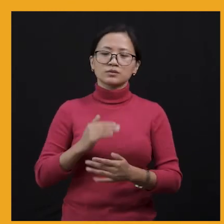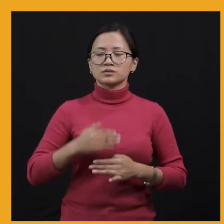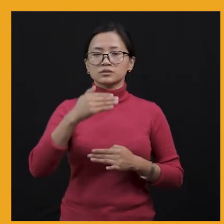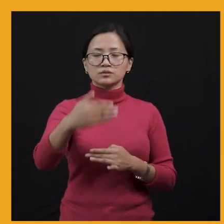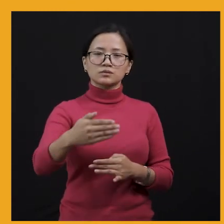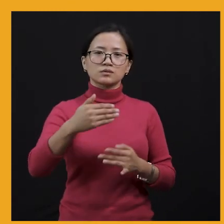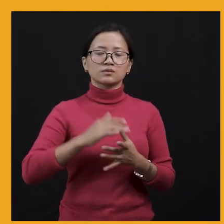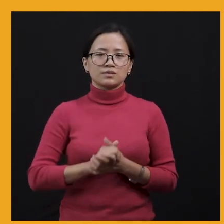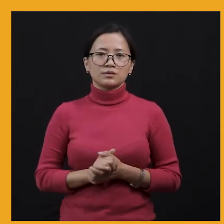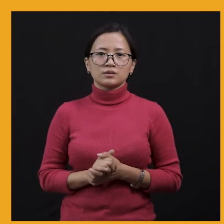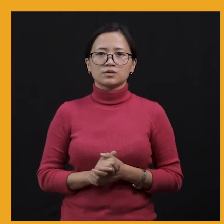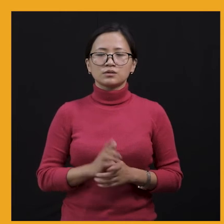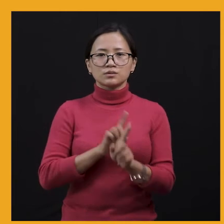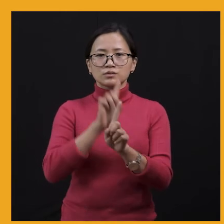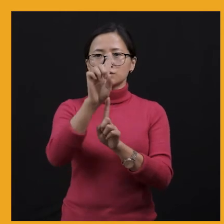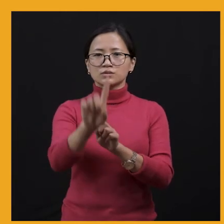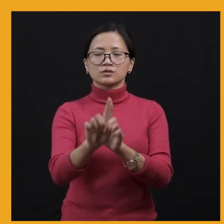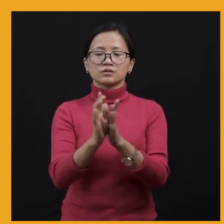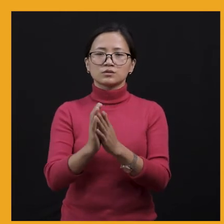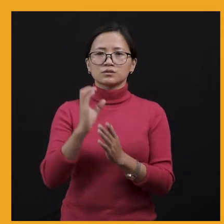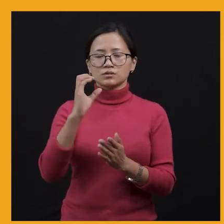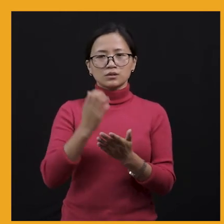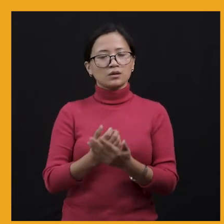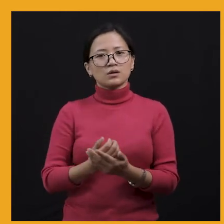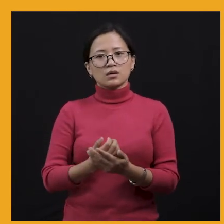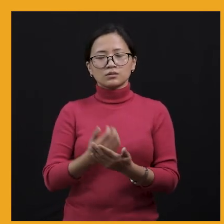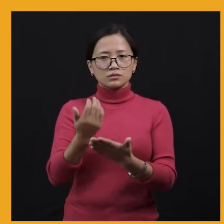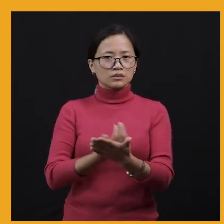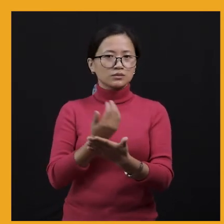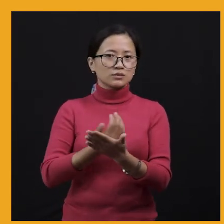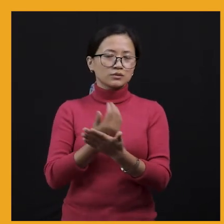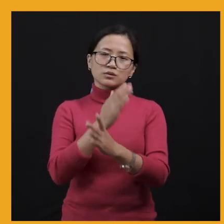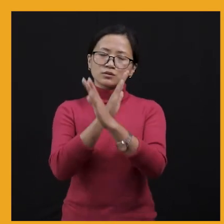step towards conservation of natural resources.